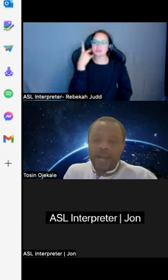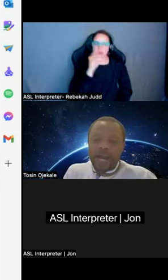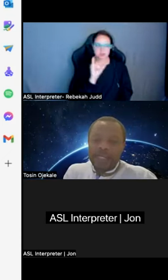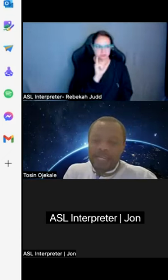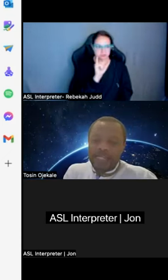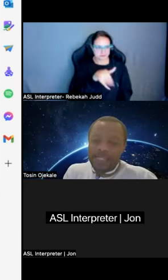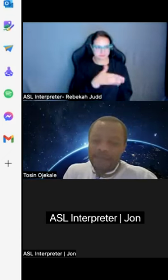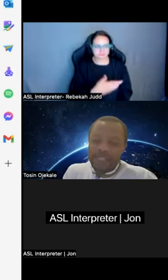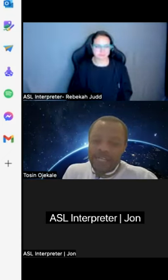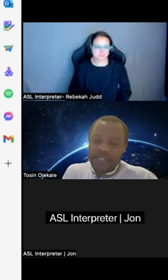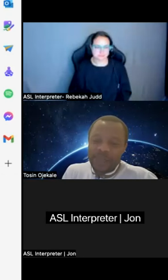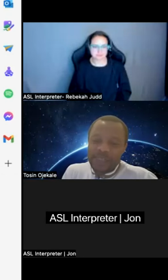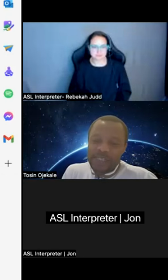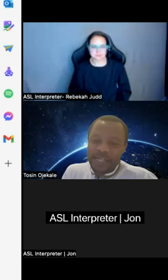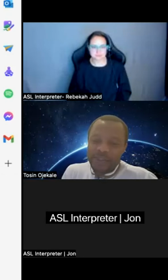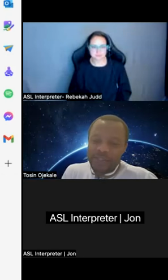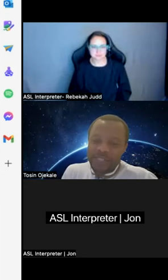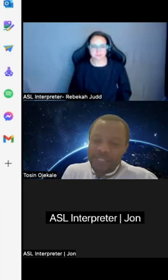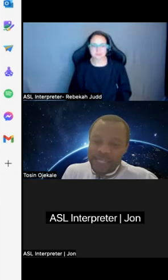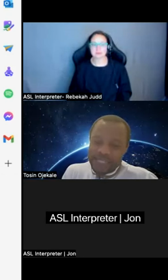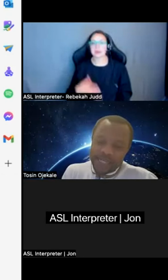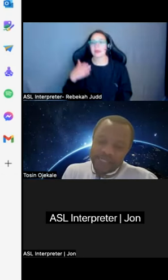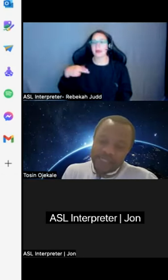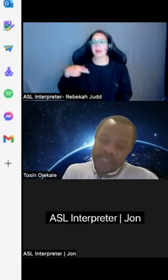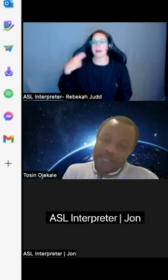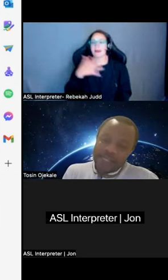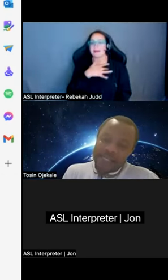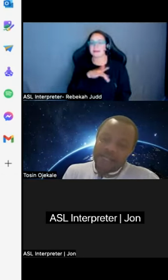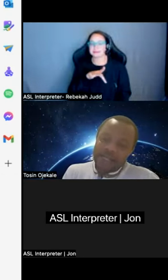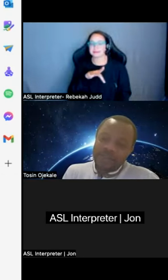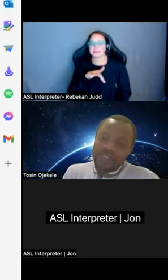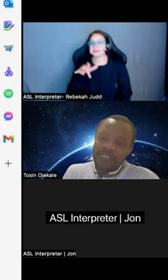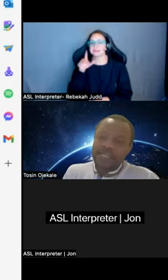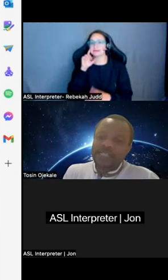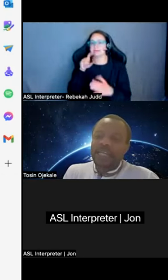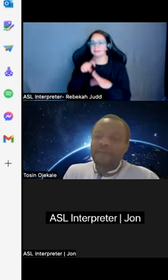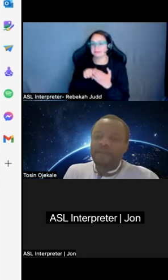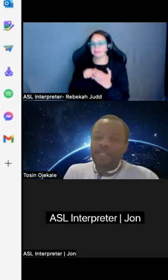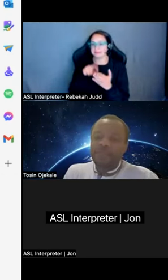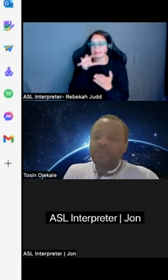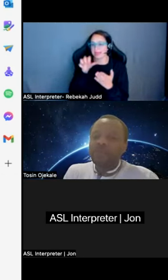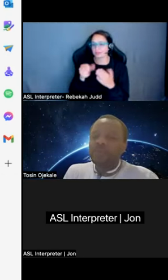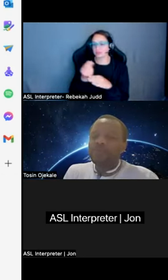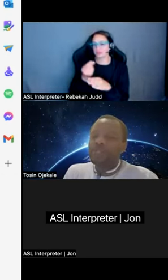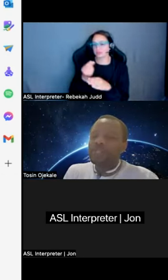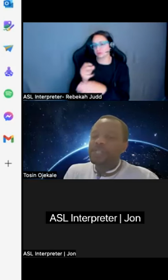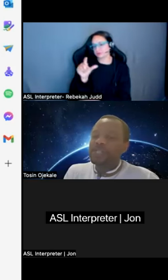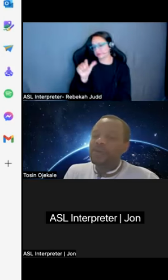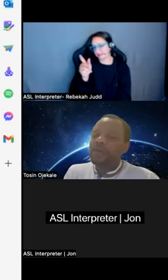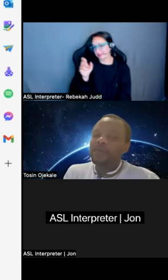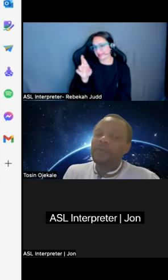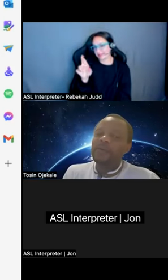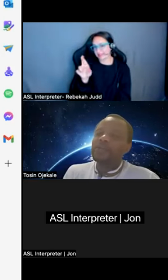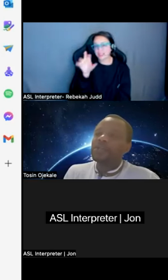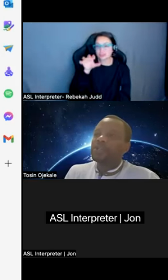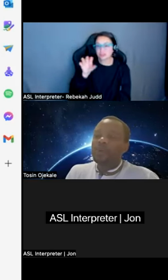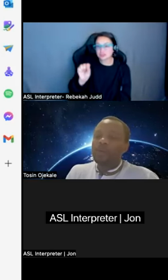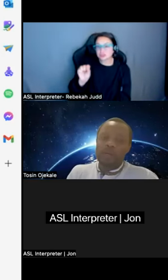So highly sensitive detectors that uses lasers to detect invisible traces